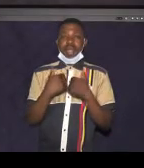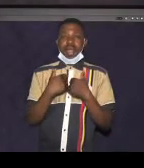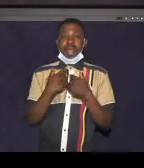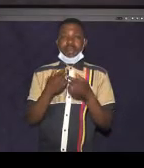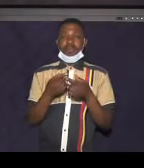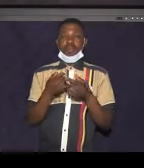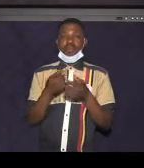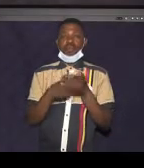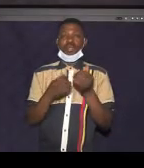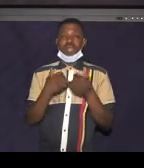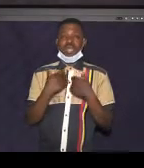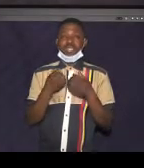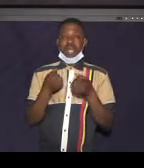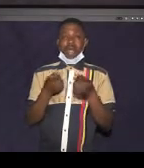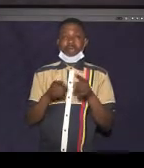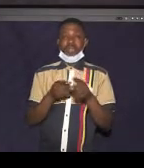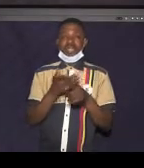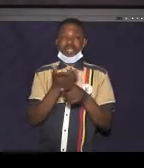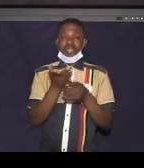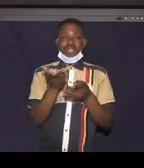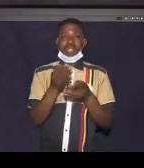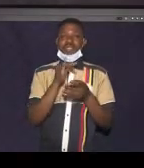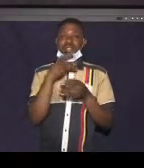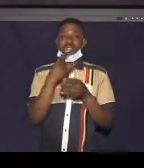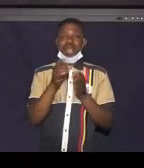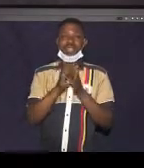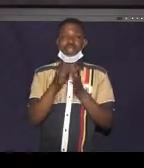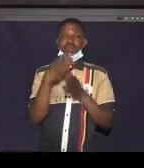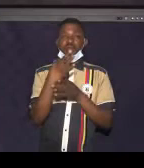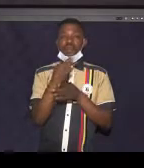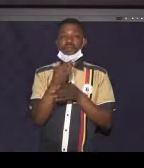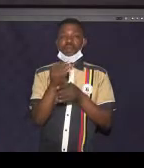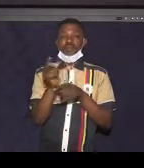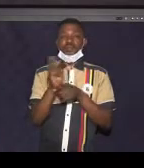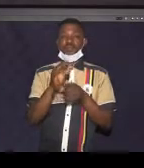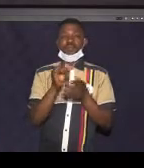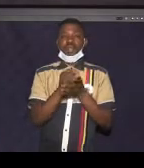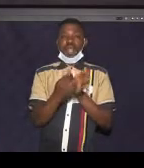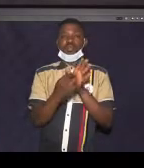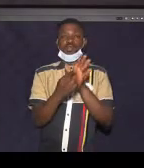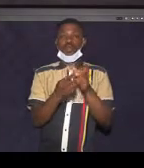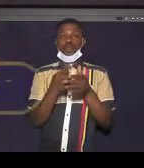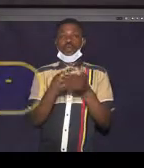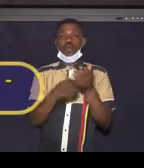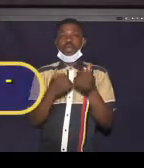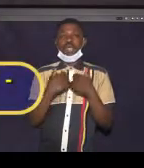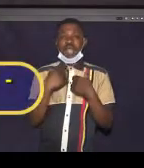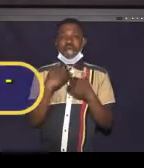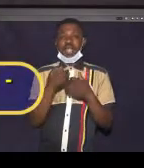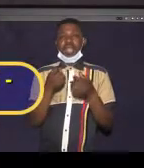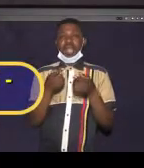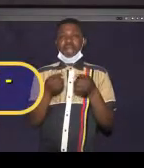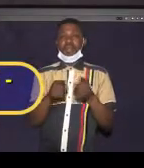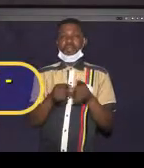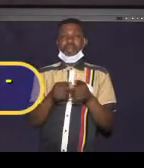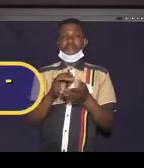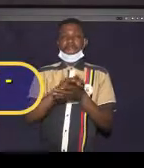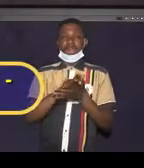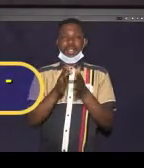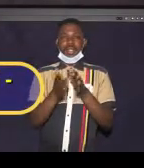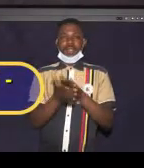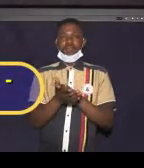So, here is an example of a verb showing state of being or expressing state of being.